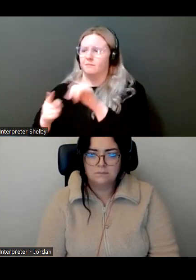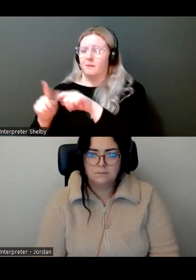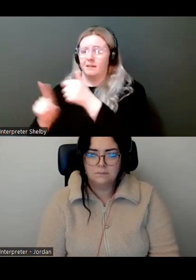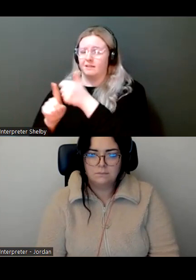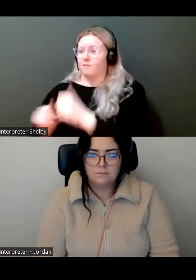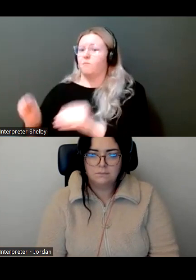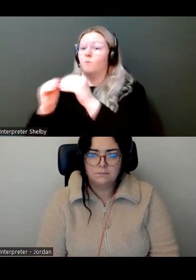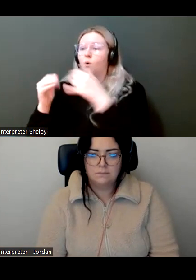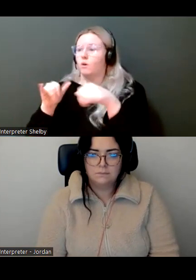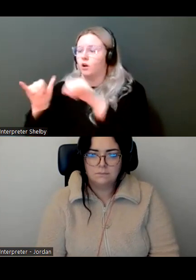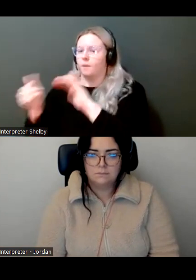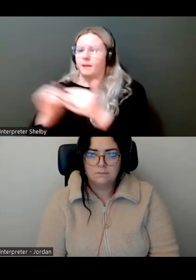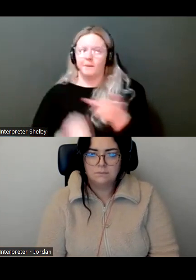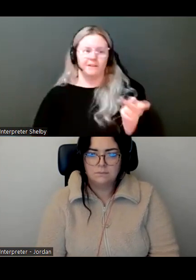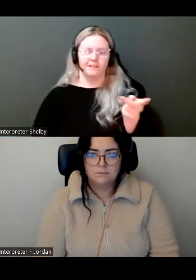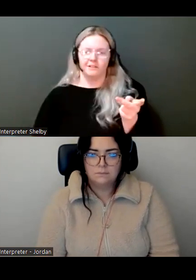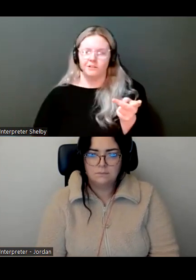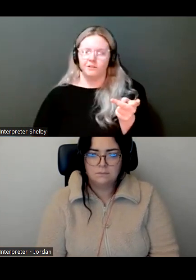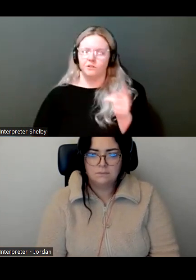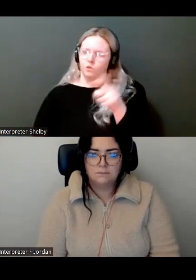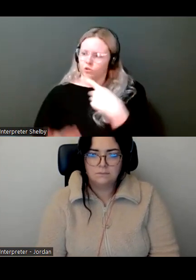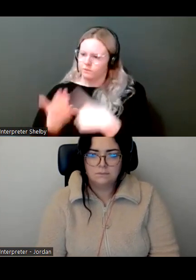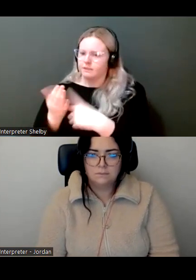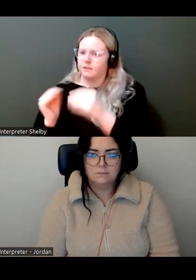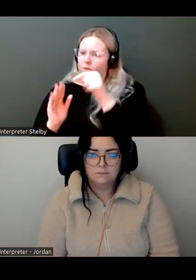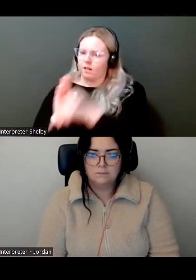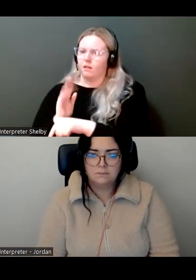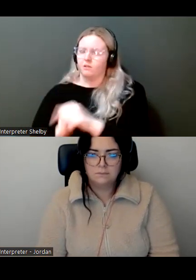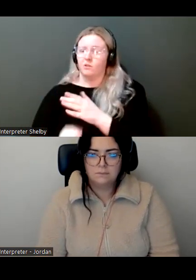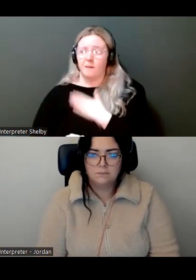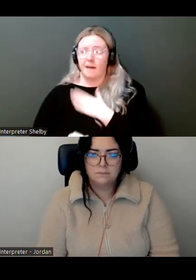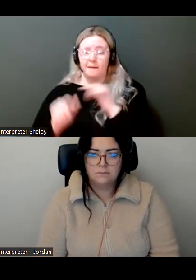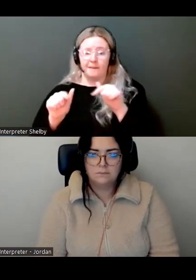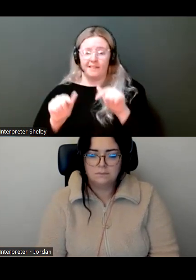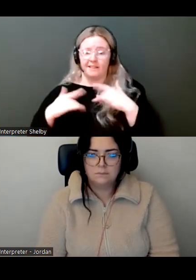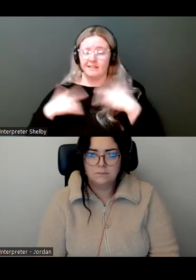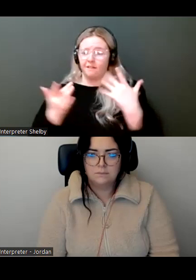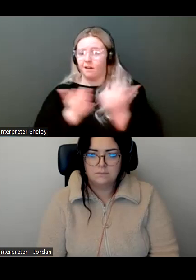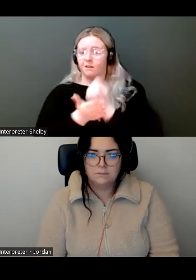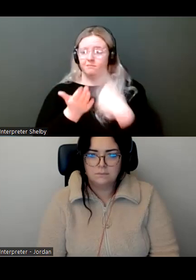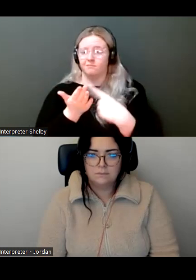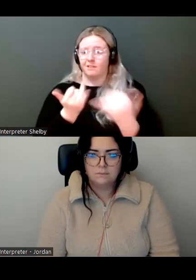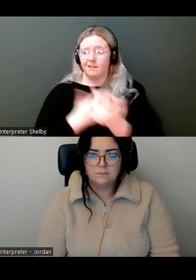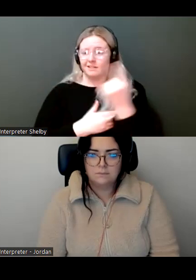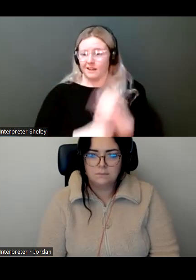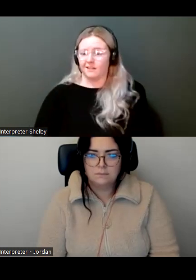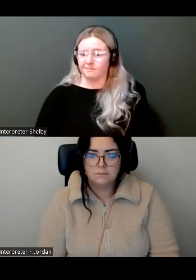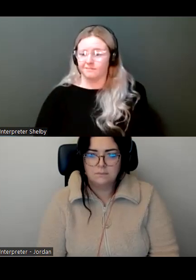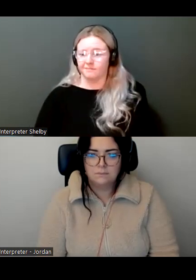are we not talking about it more? So I'm really glad that, we have this opportunity to talk about it today.